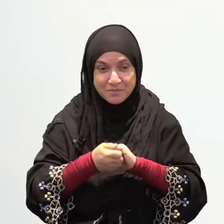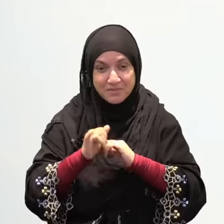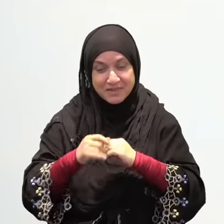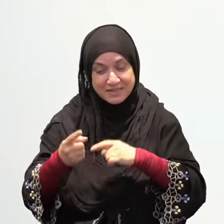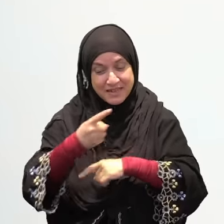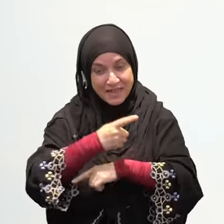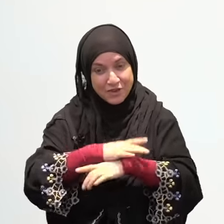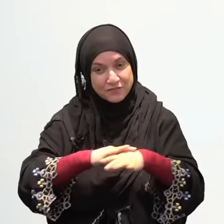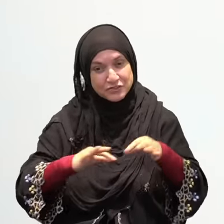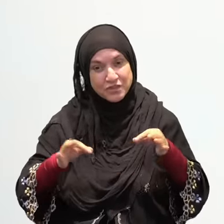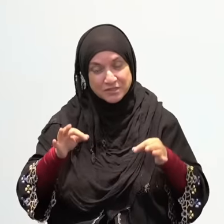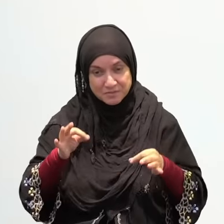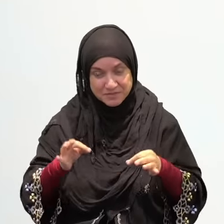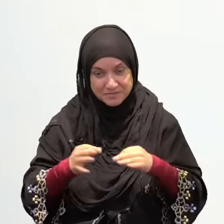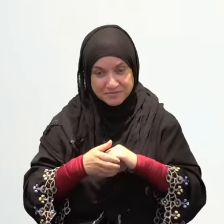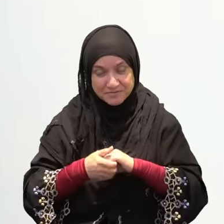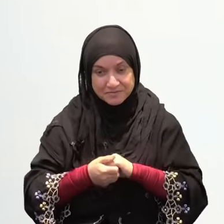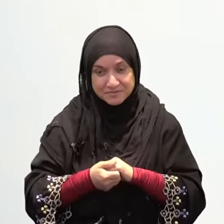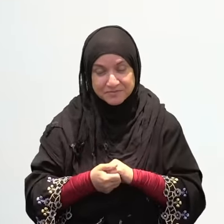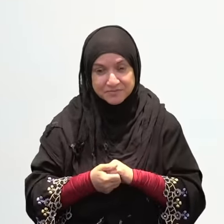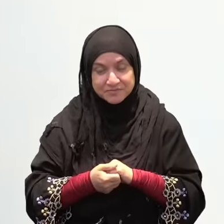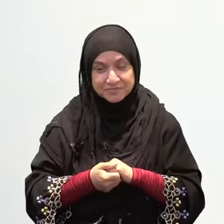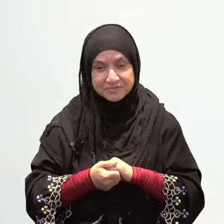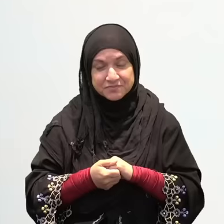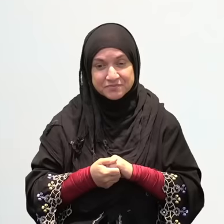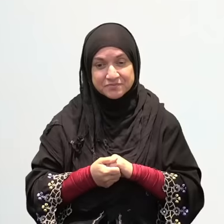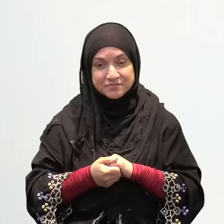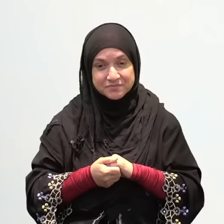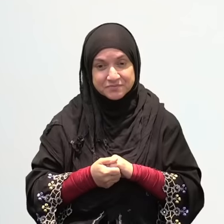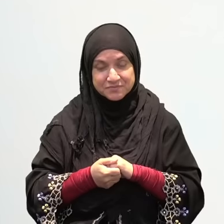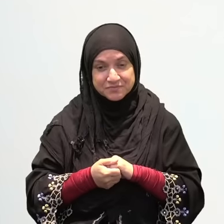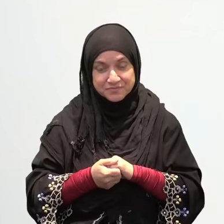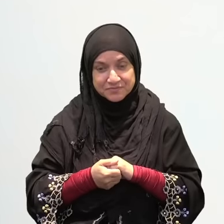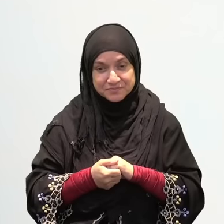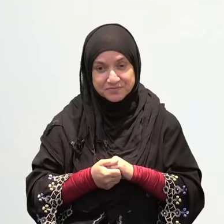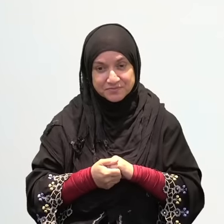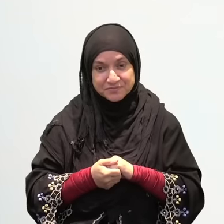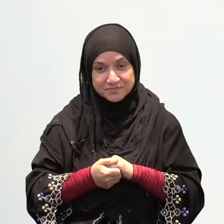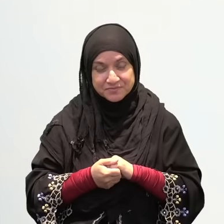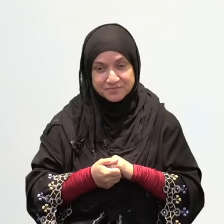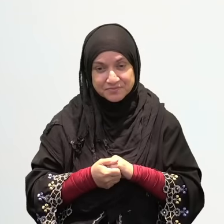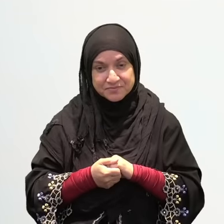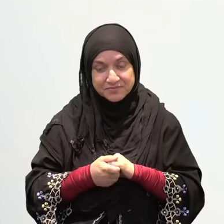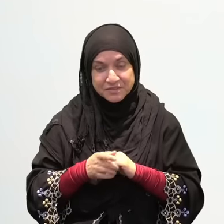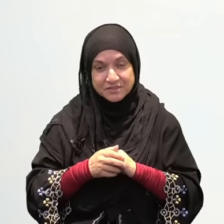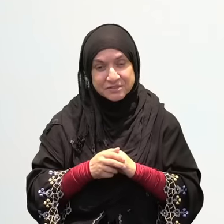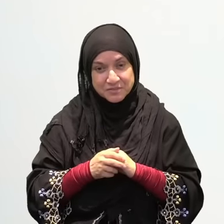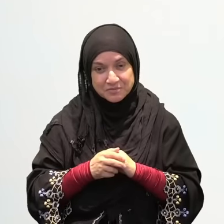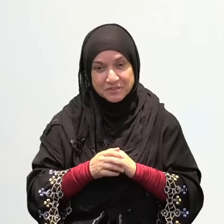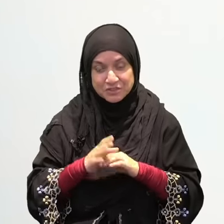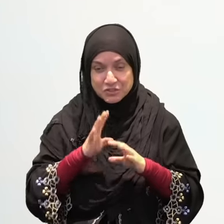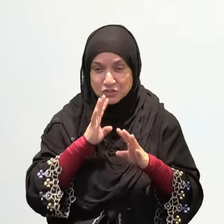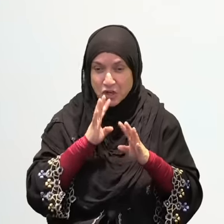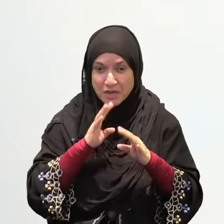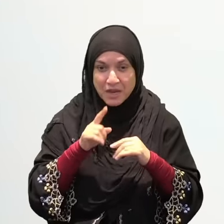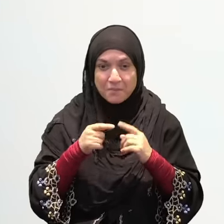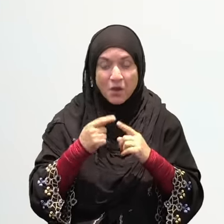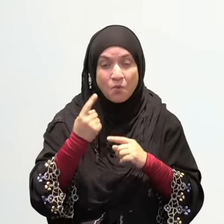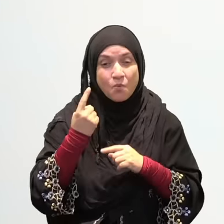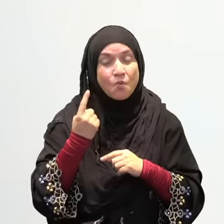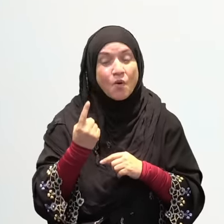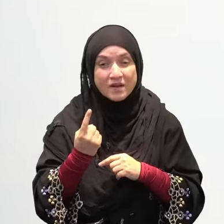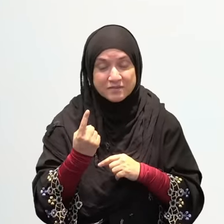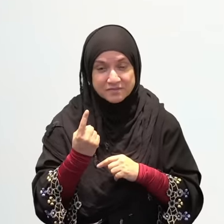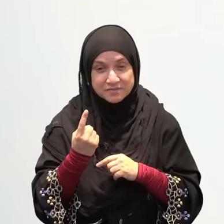truly disturbs you and moves you, I want to actually go to a scene from one of the saddest moments in our